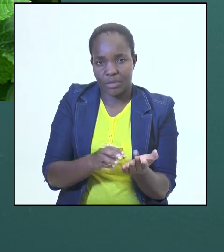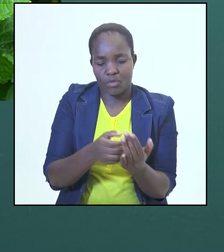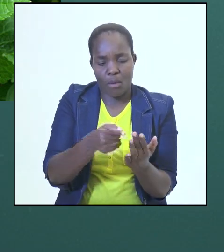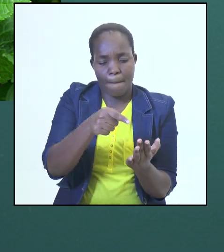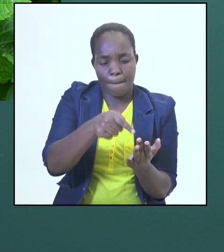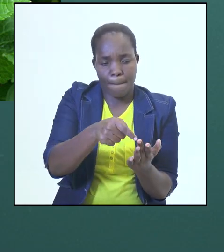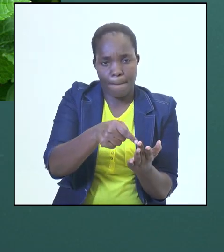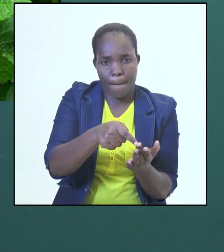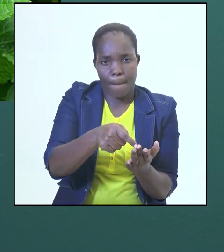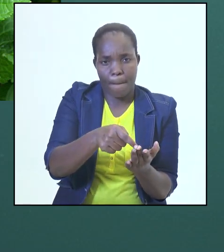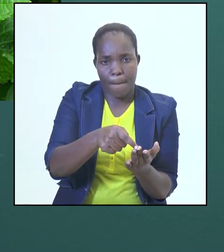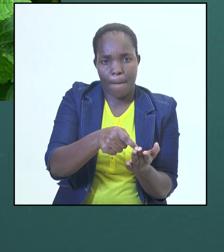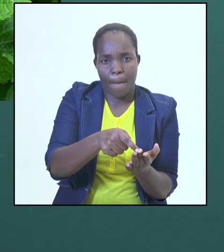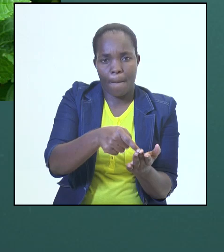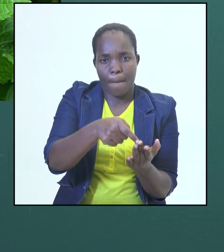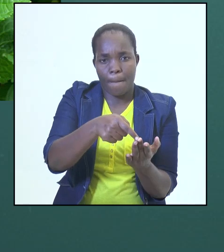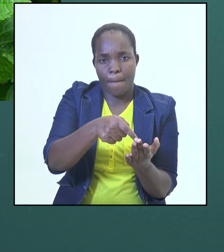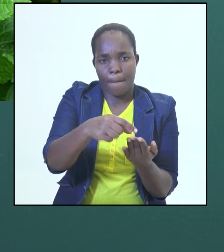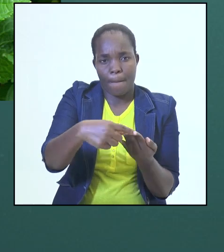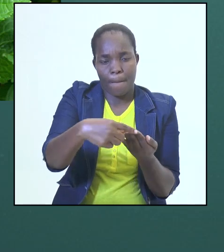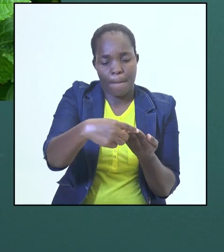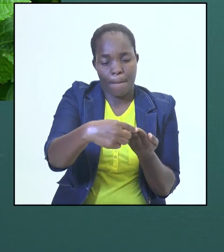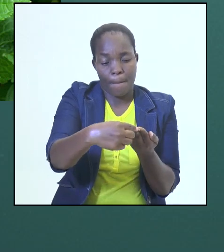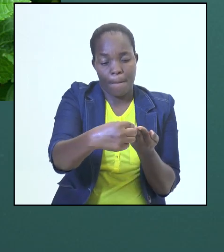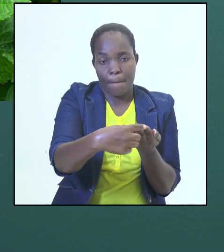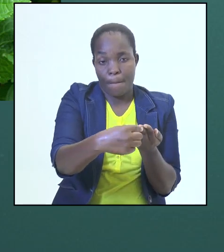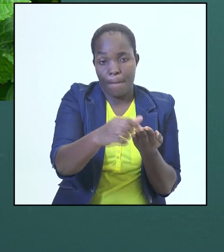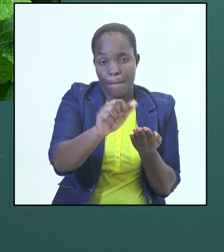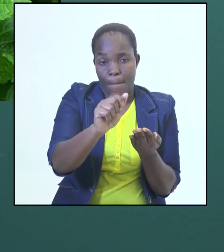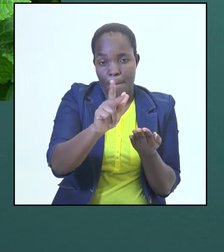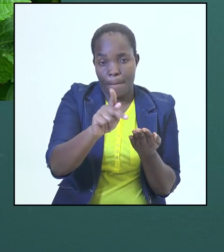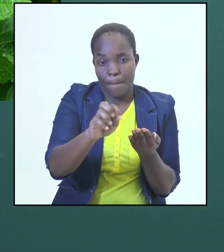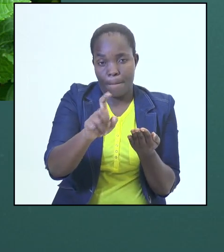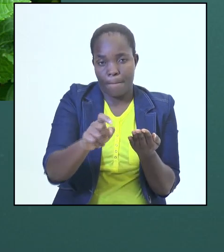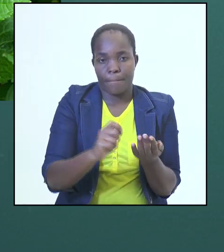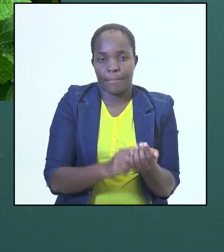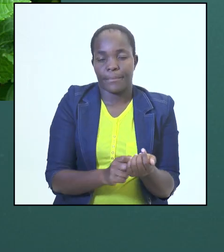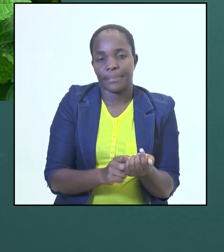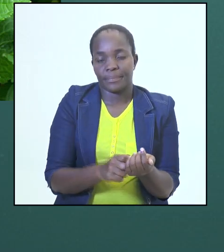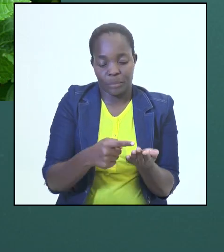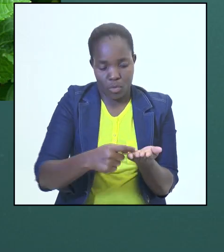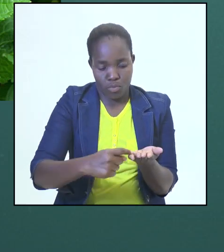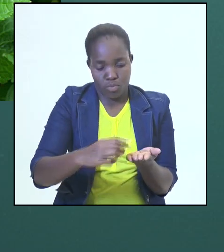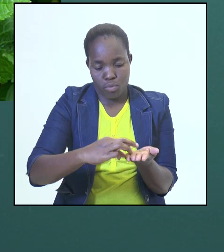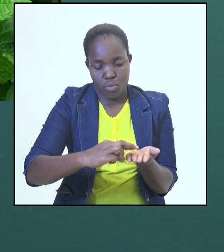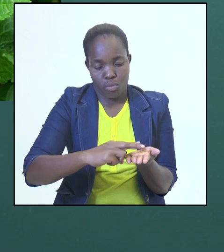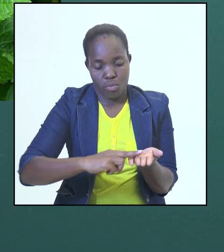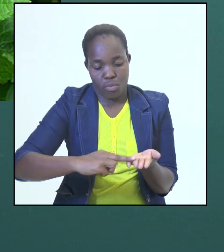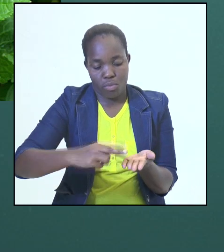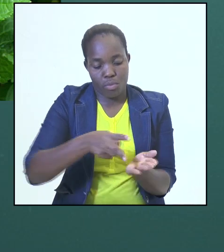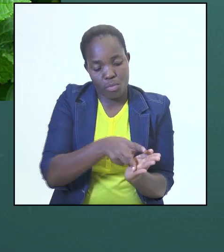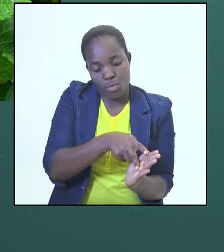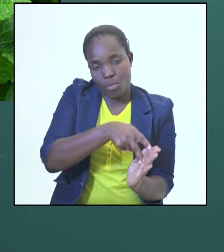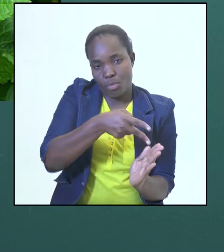we call the apex. From the midrib to the sides or outer line of the leaf are